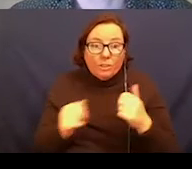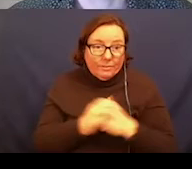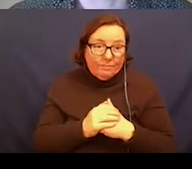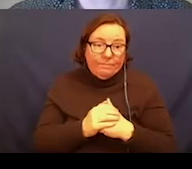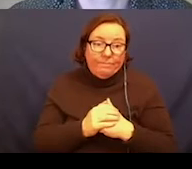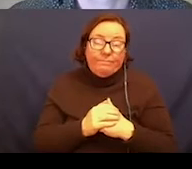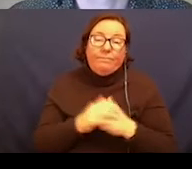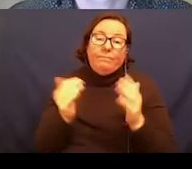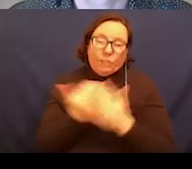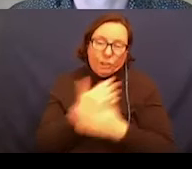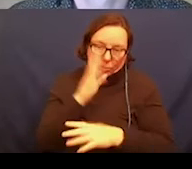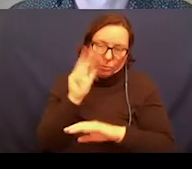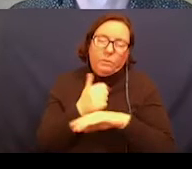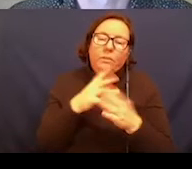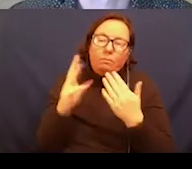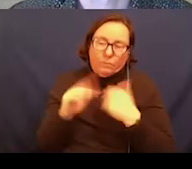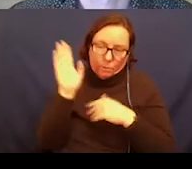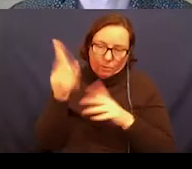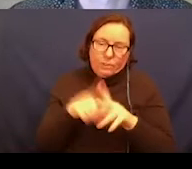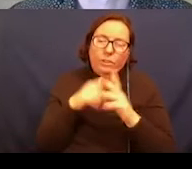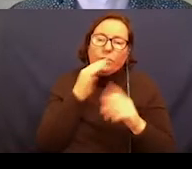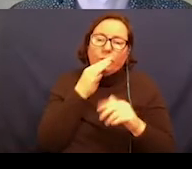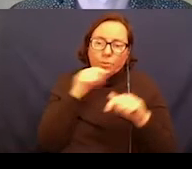option available to you.